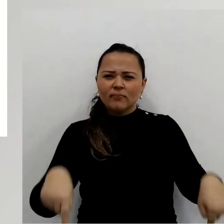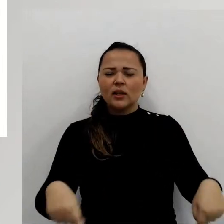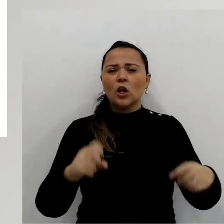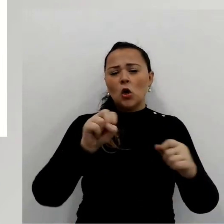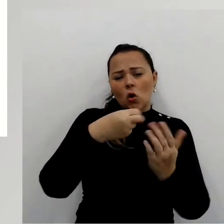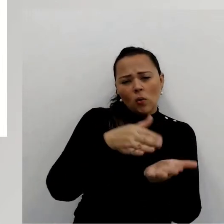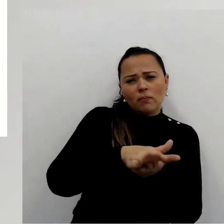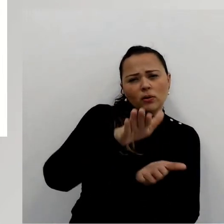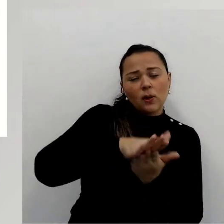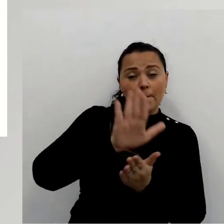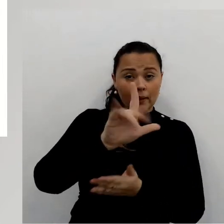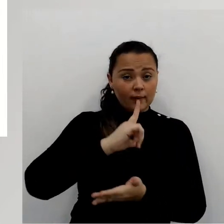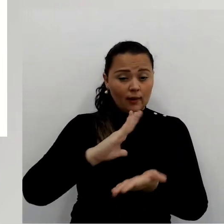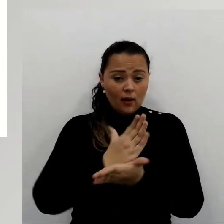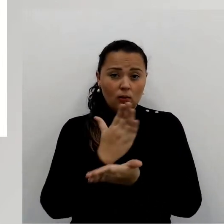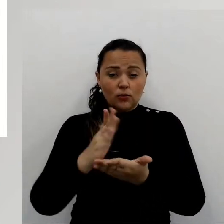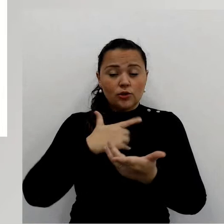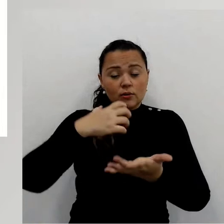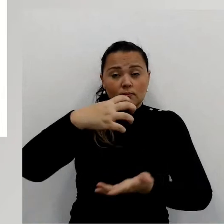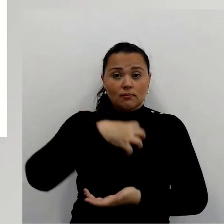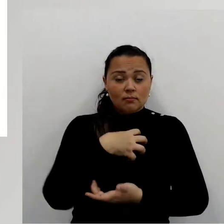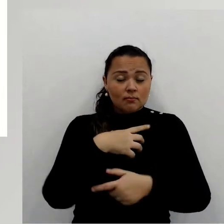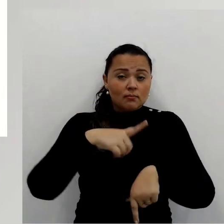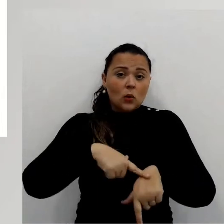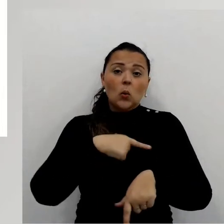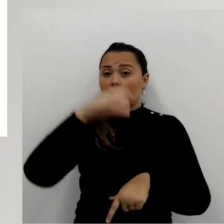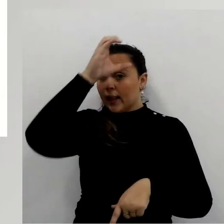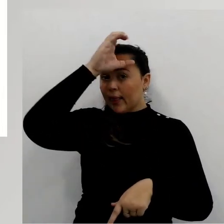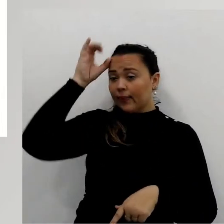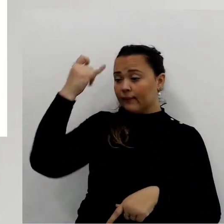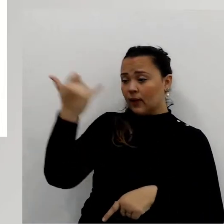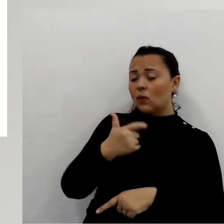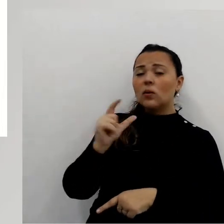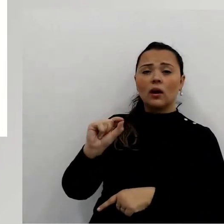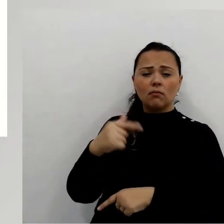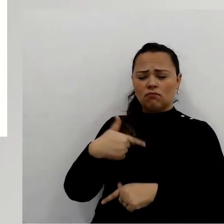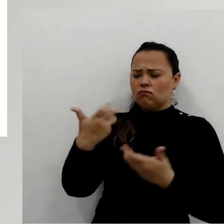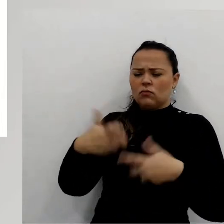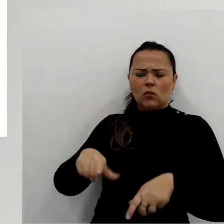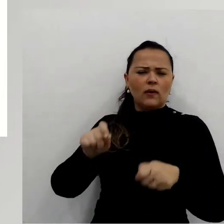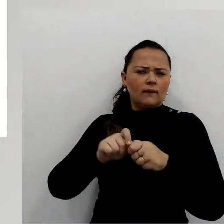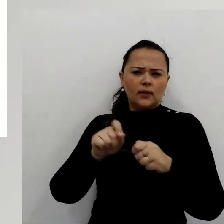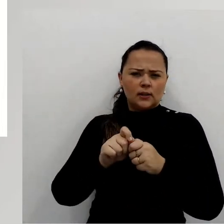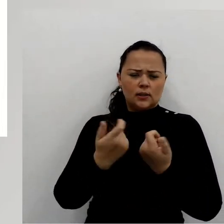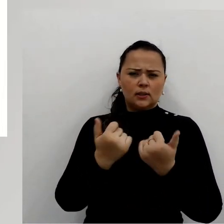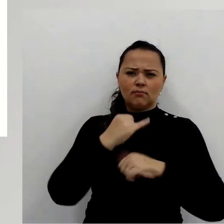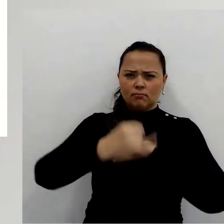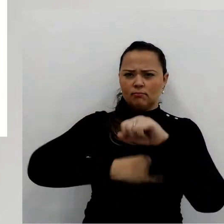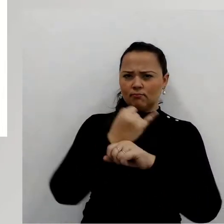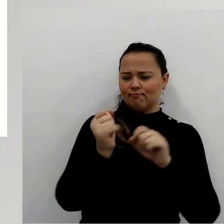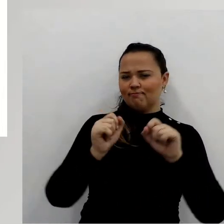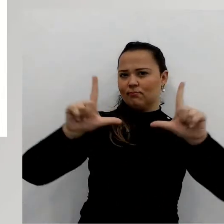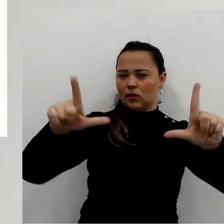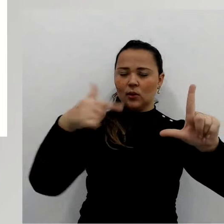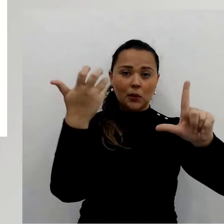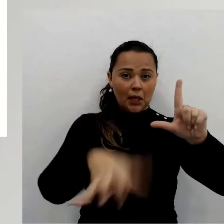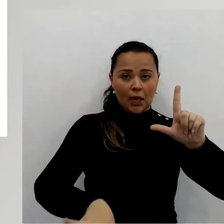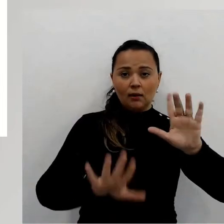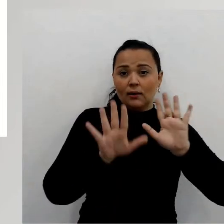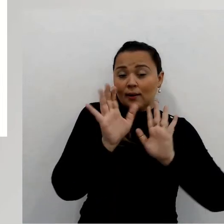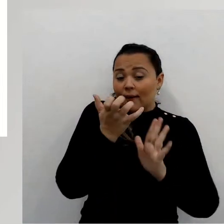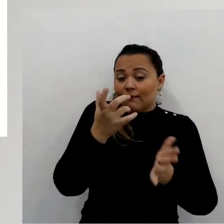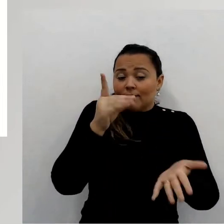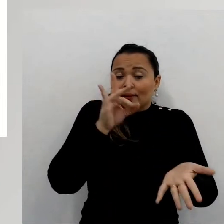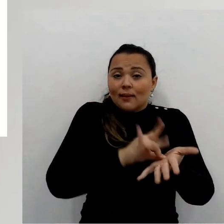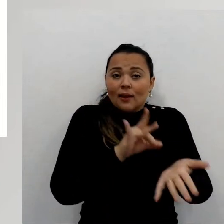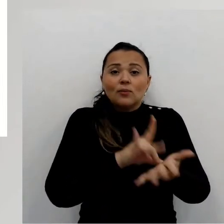give you, they don't want to go to a portal to do business. They want to actually just send you stuff electronically